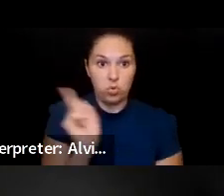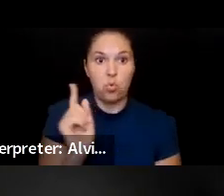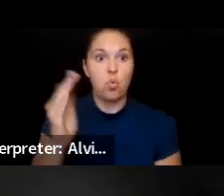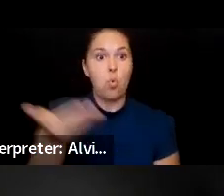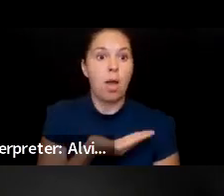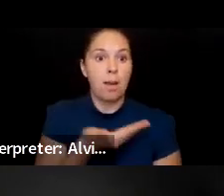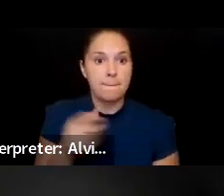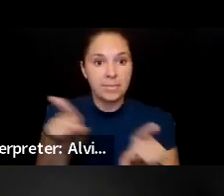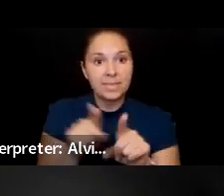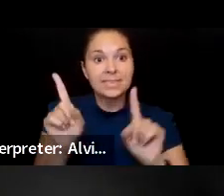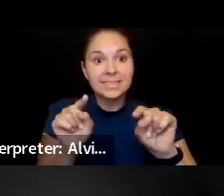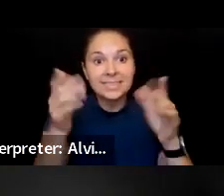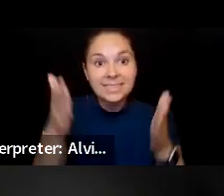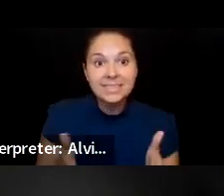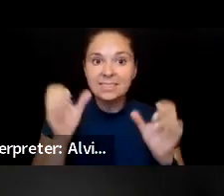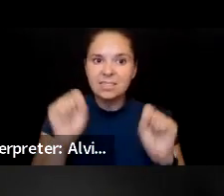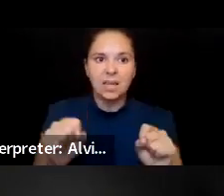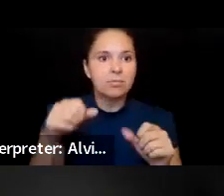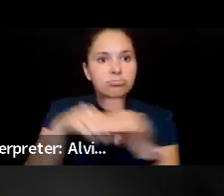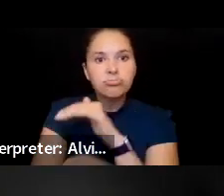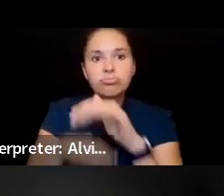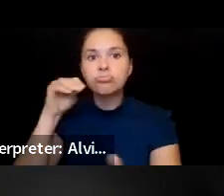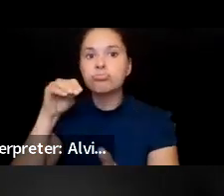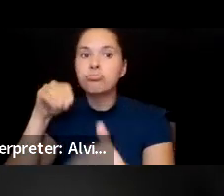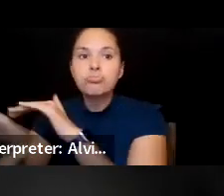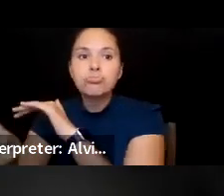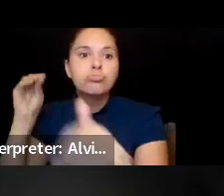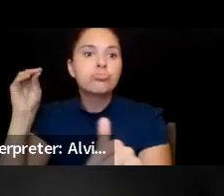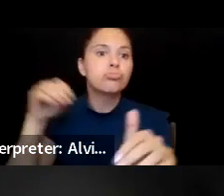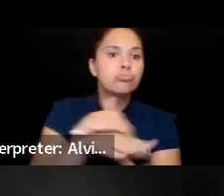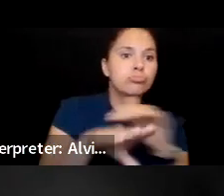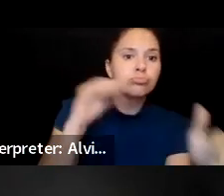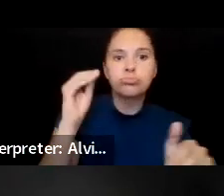as attendees to go in and out of the rooms as you see fit.